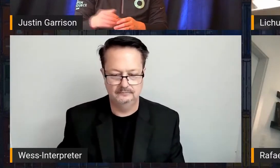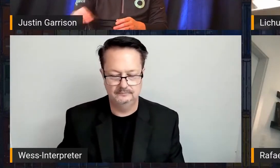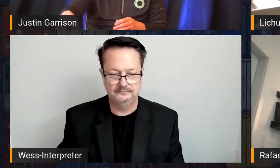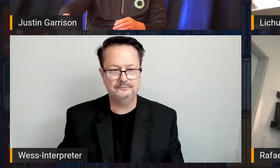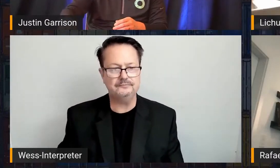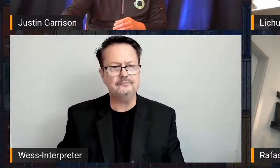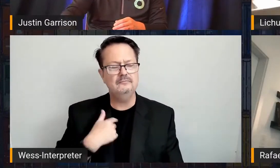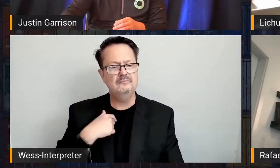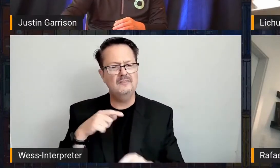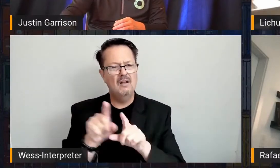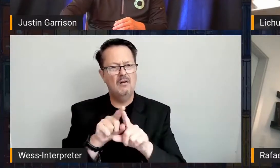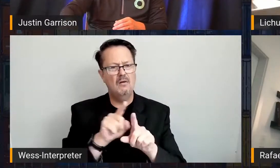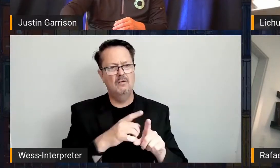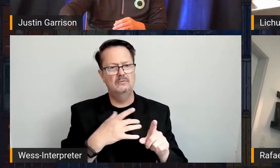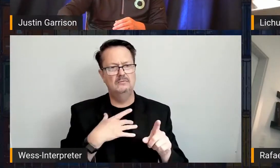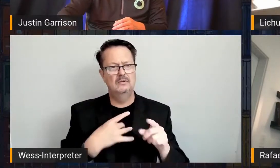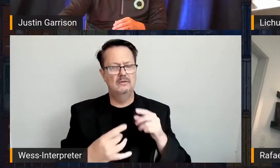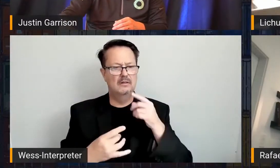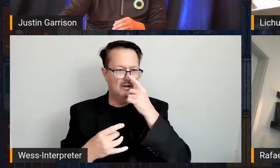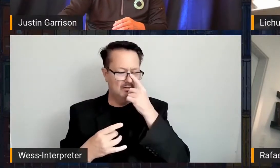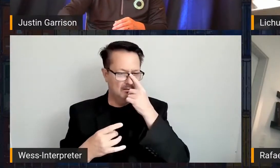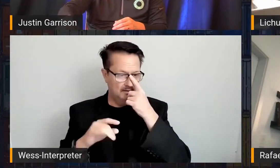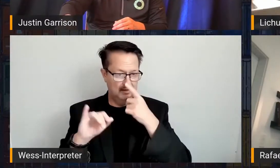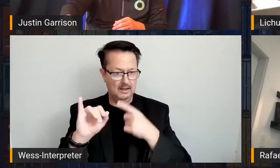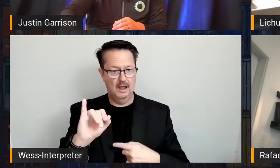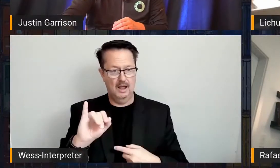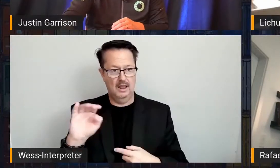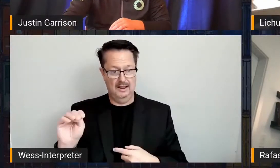I also like how the IAM credentials are set